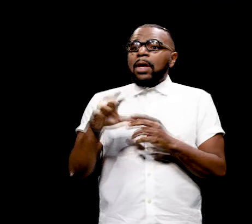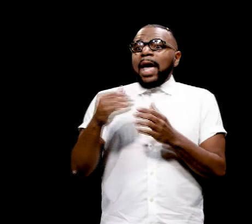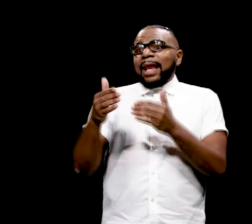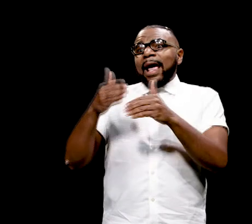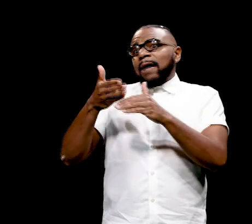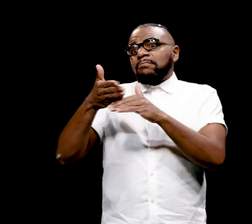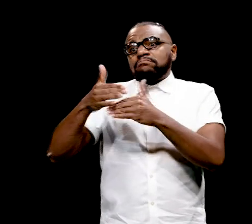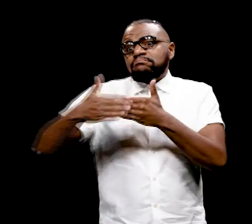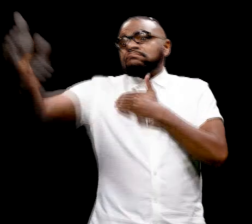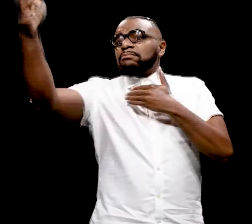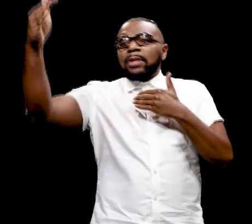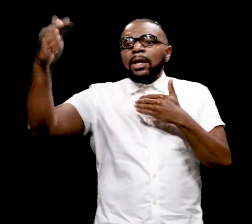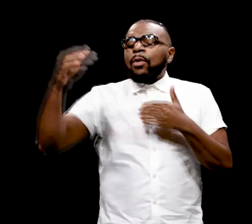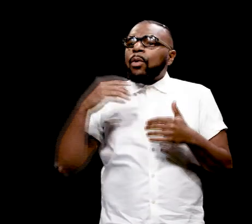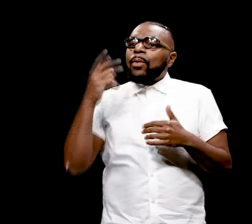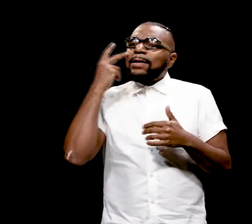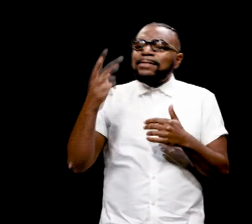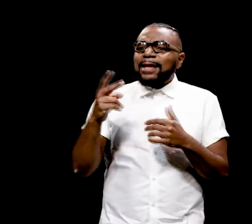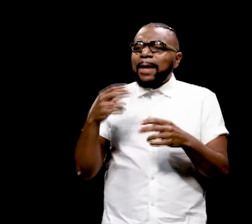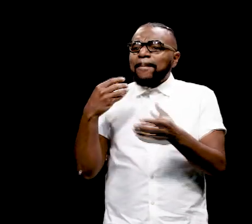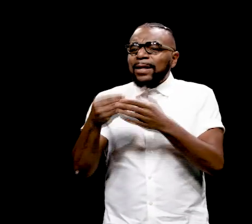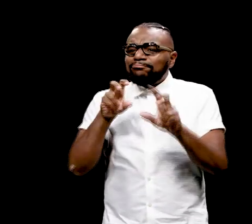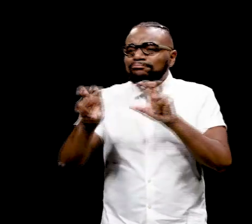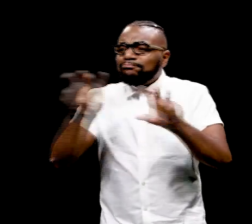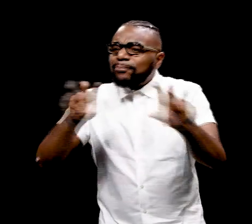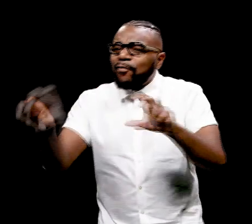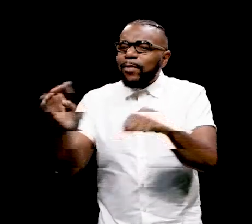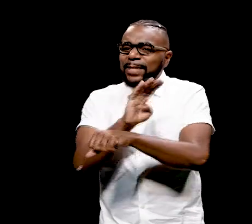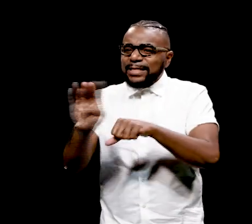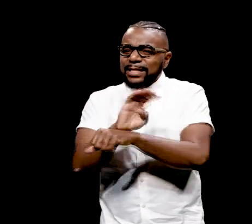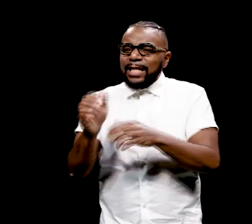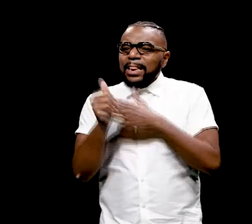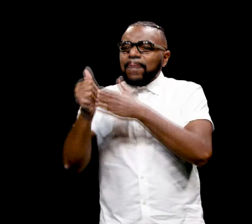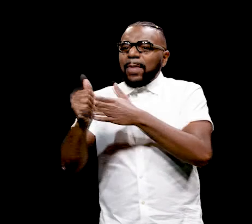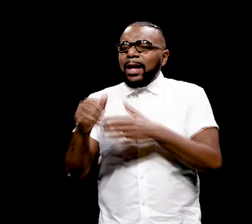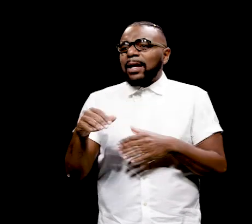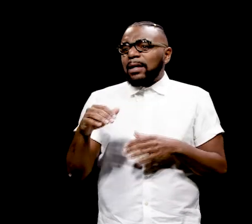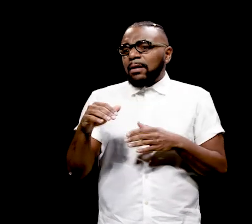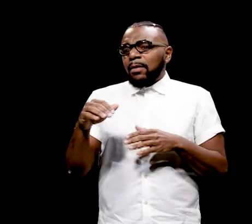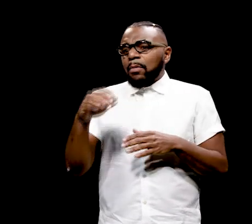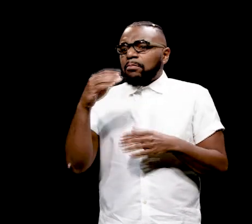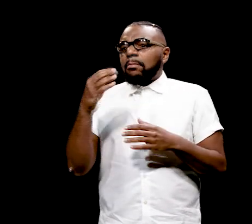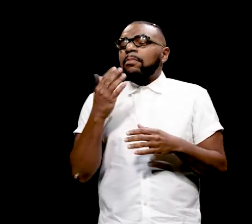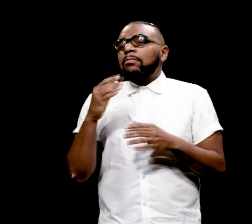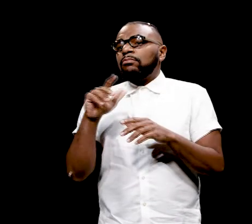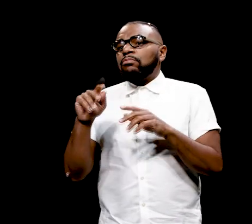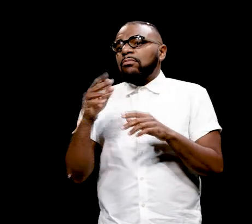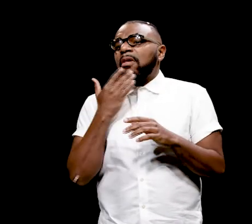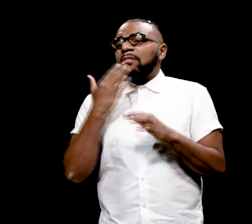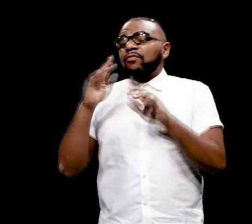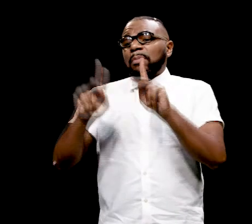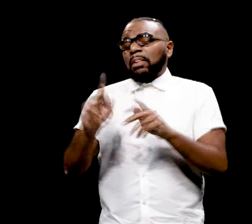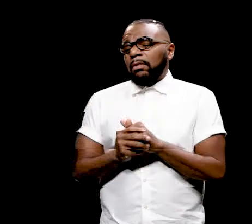COVID when it comes to making investments in businesses led by Black Portlanders and Portlanders of color. And so